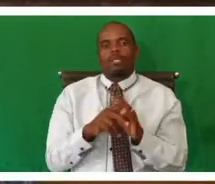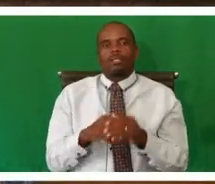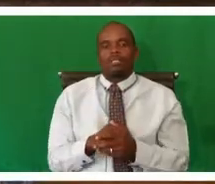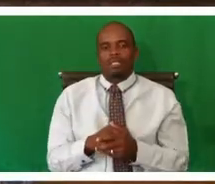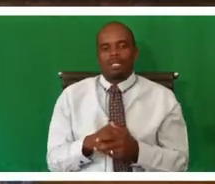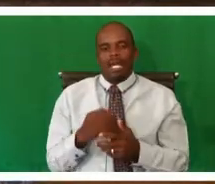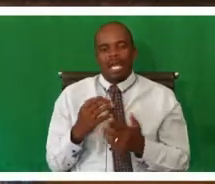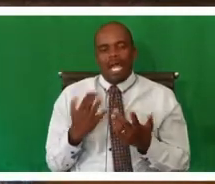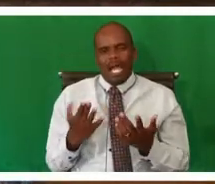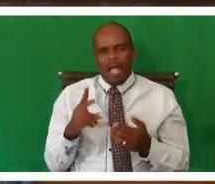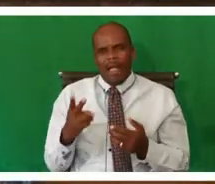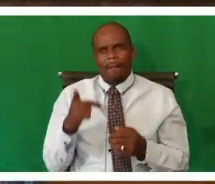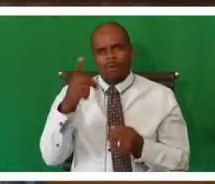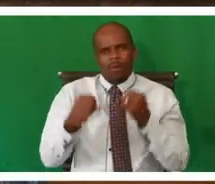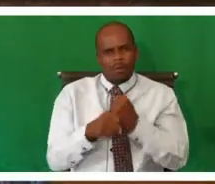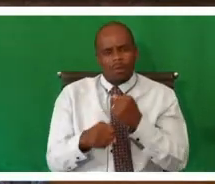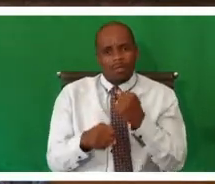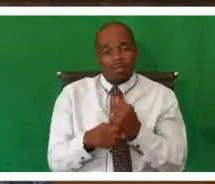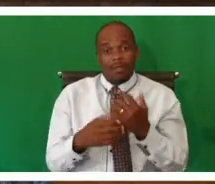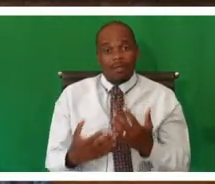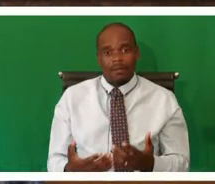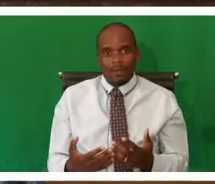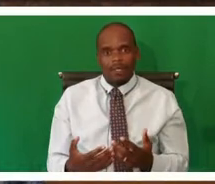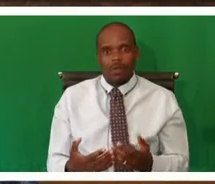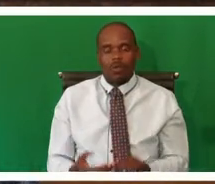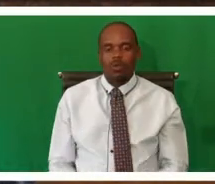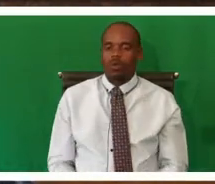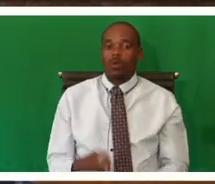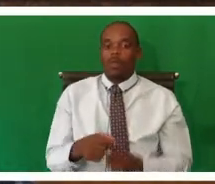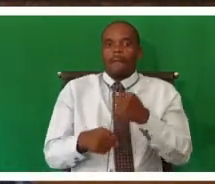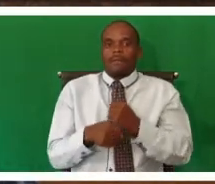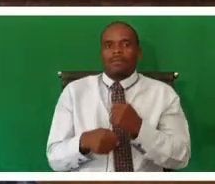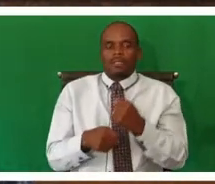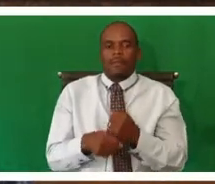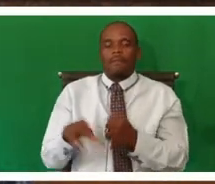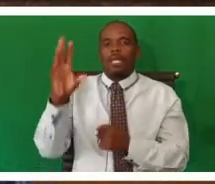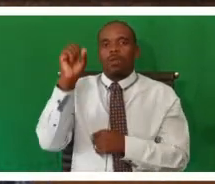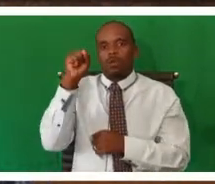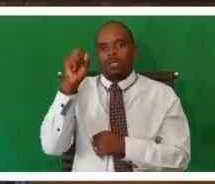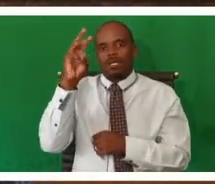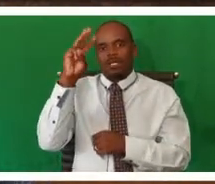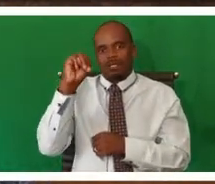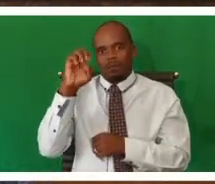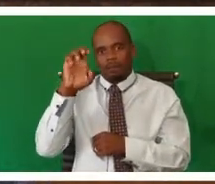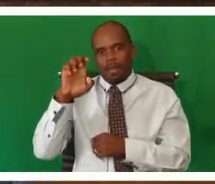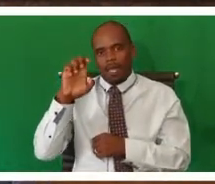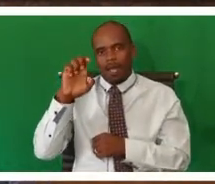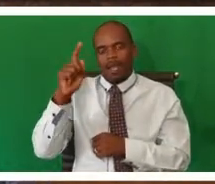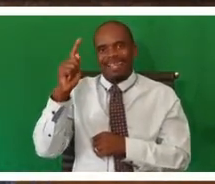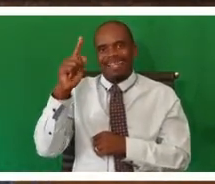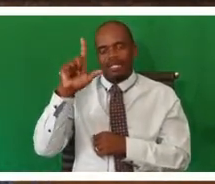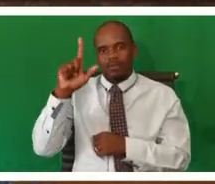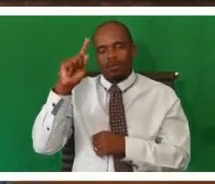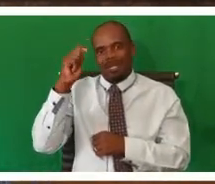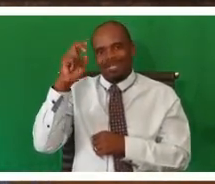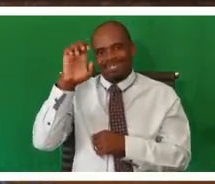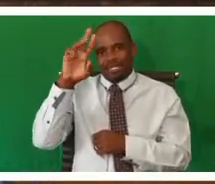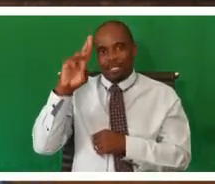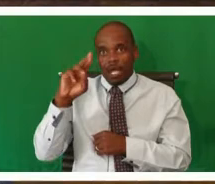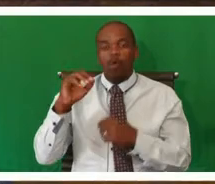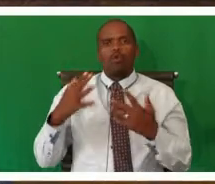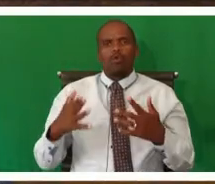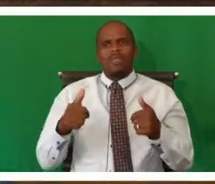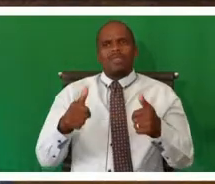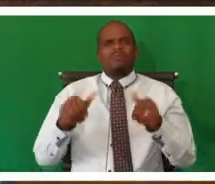Botshabelo is Botshabelo smelter. It's very exciting project, that one. This project is at